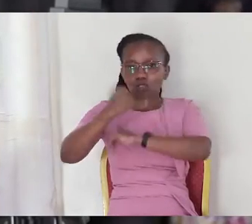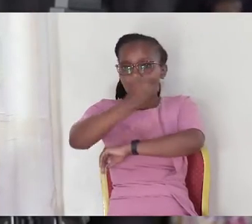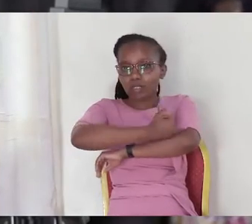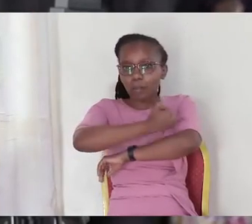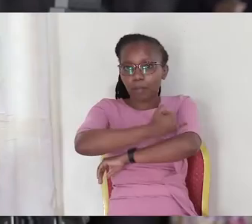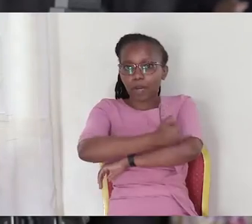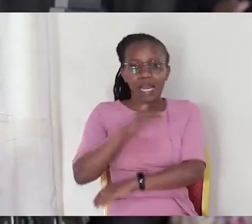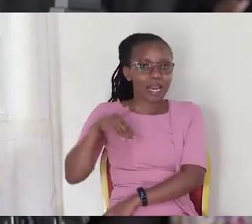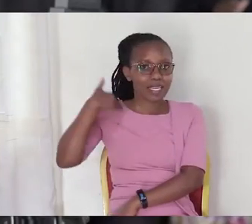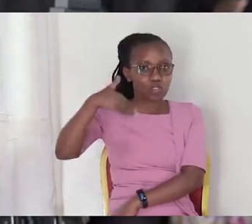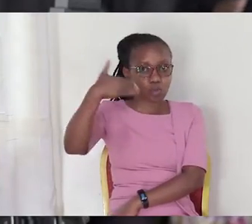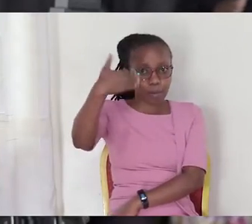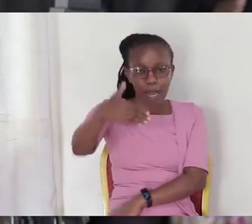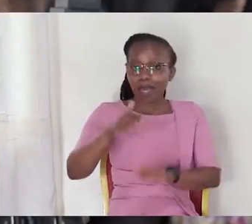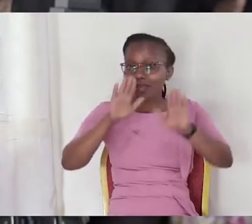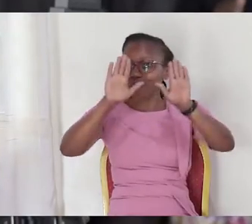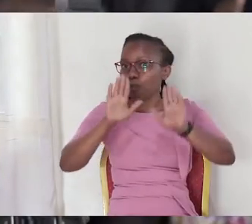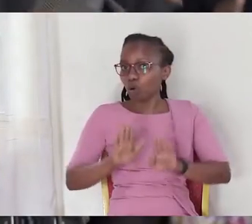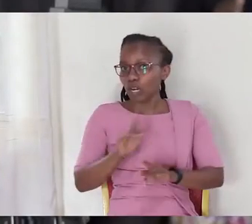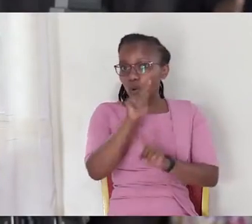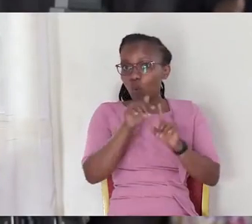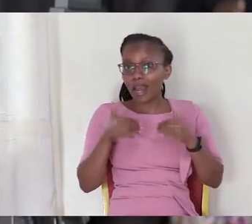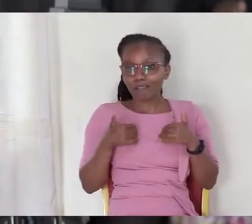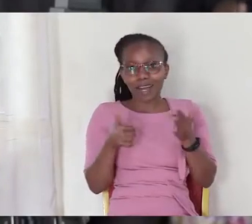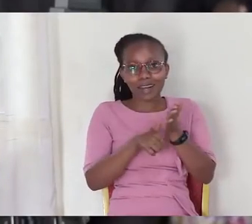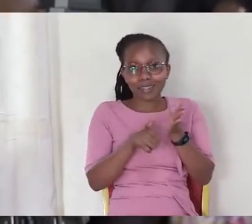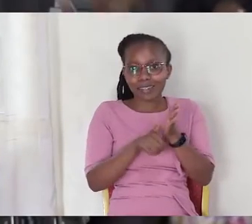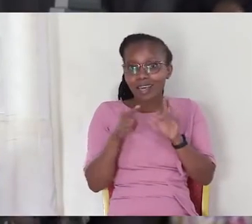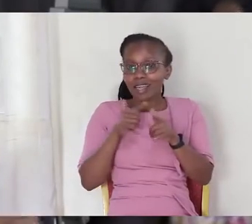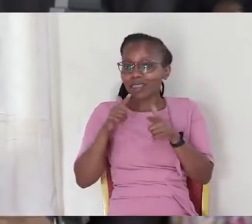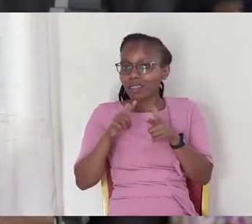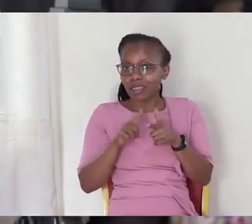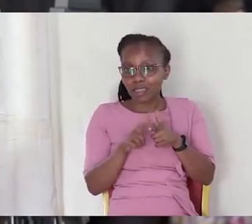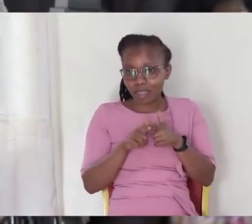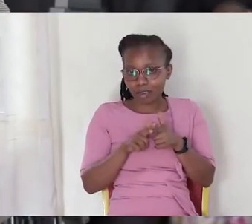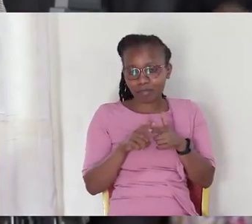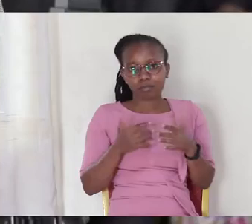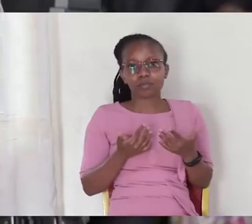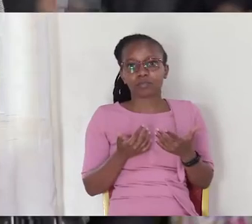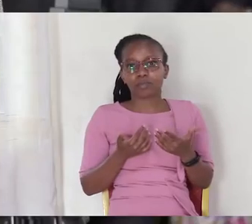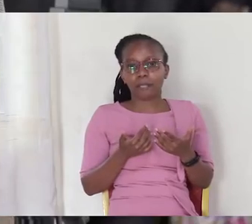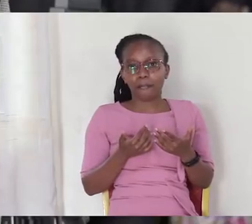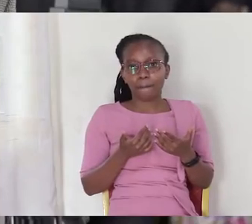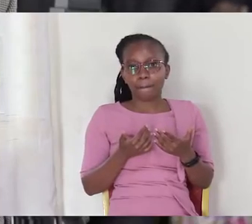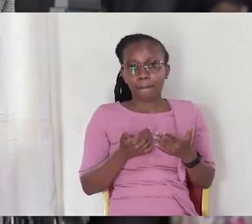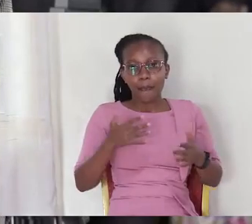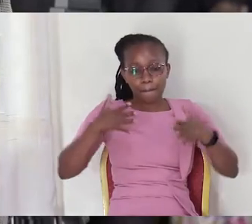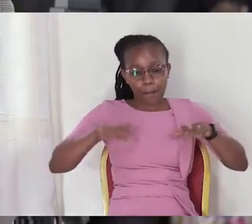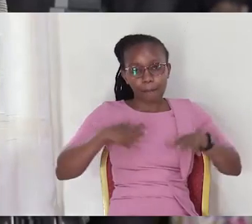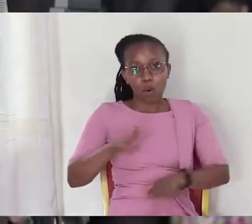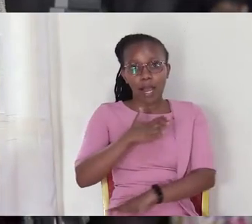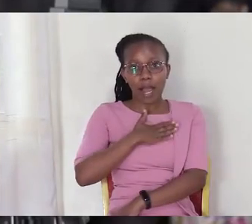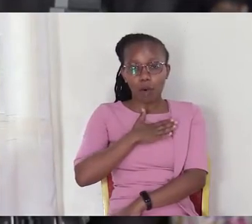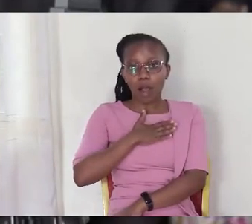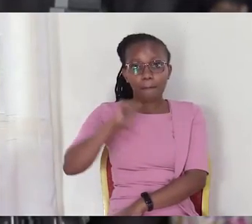on day-to-day basis is important, so that when there's a crisis, then it becomes part of the spaces where our people